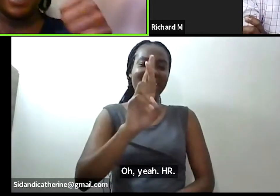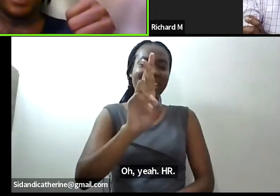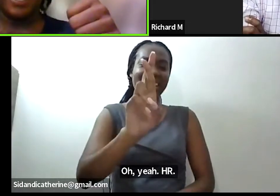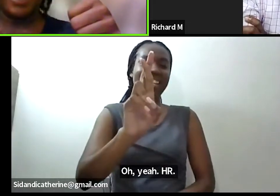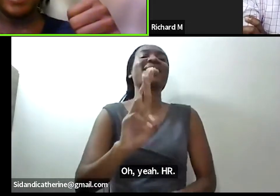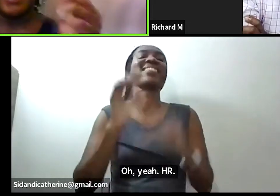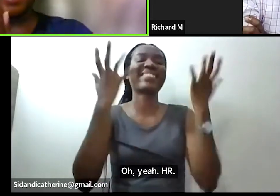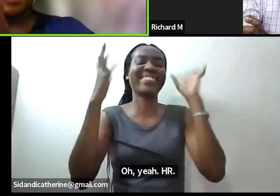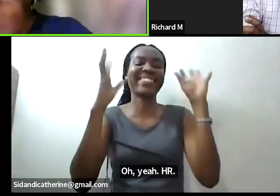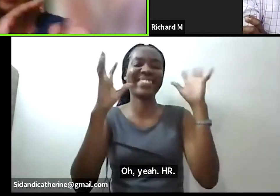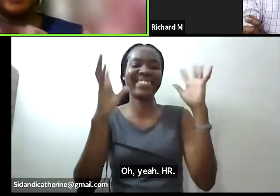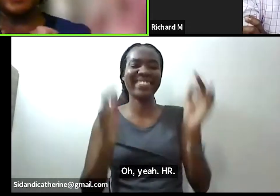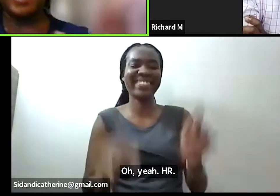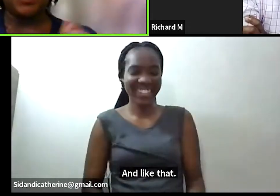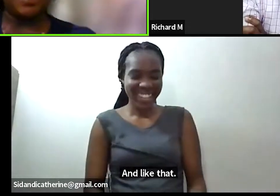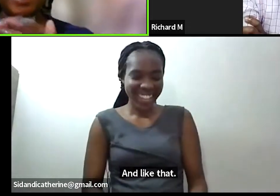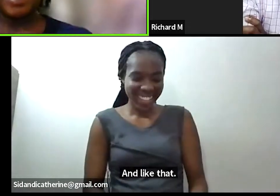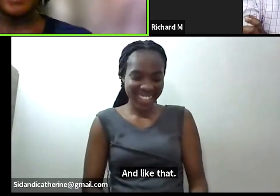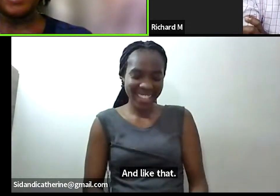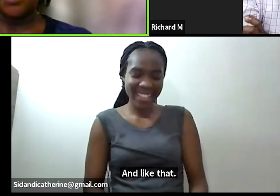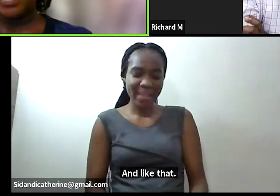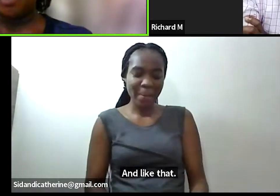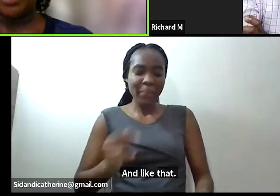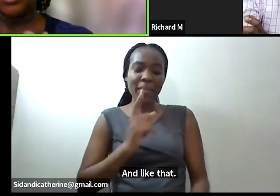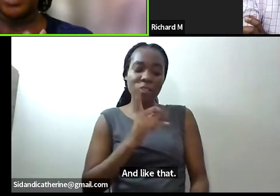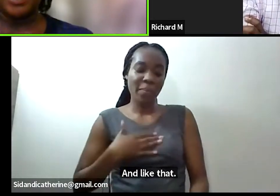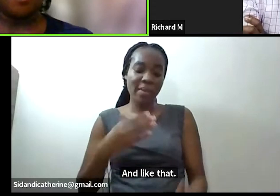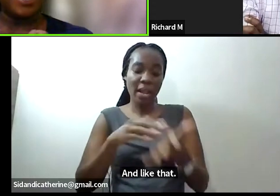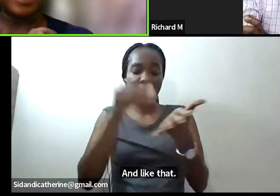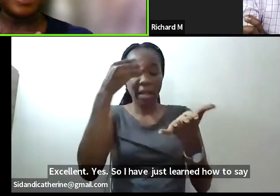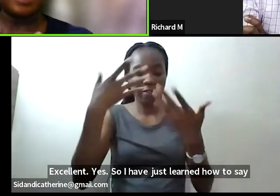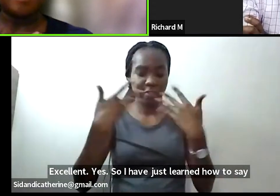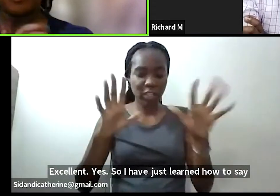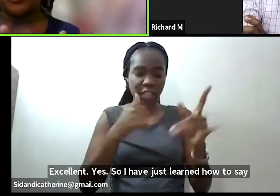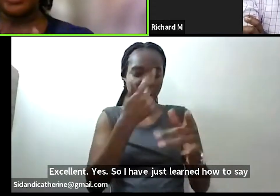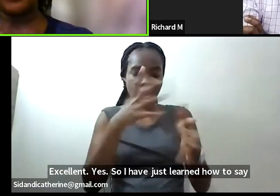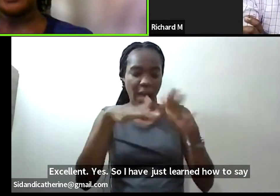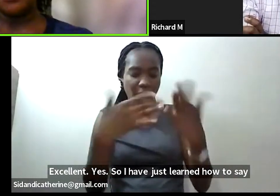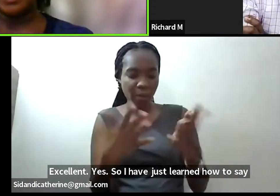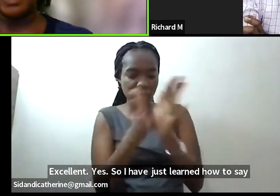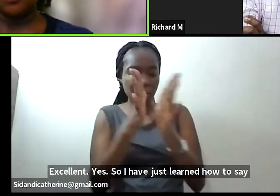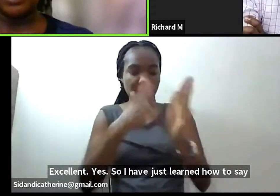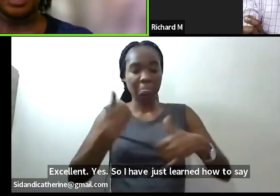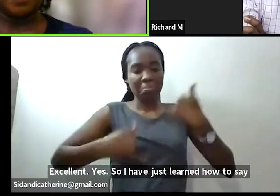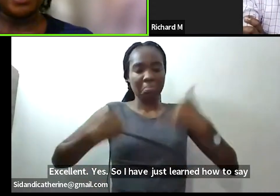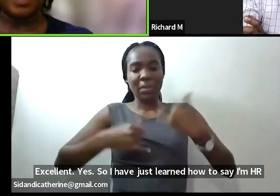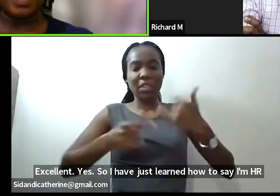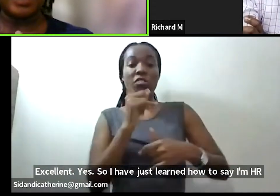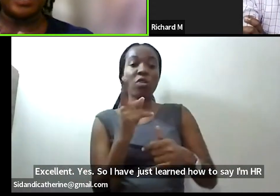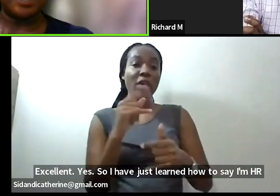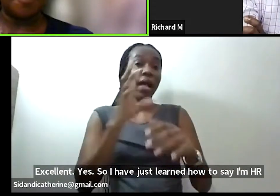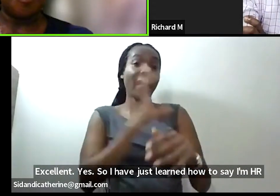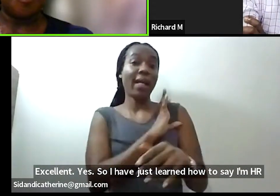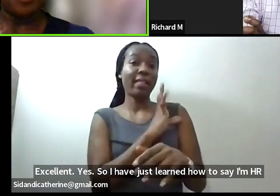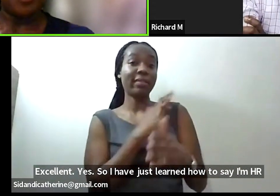that. Excellent. Yes, so I have just learned how to say I'm HR and I'm very excited. So Catherine is our sign language interpreter,